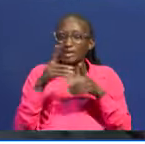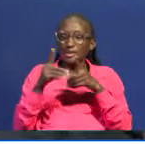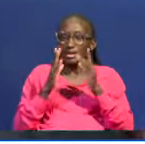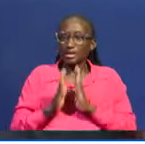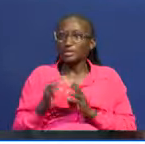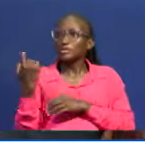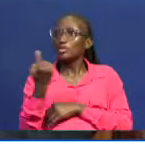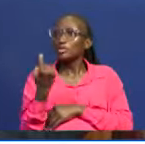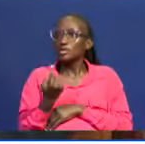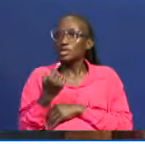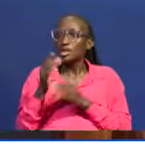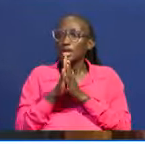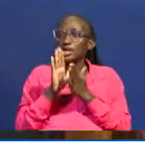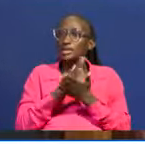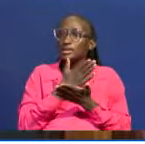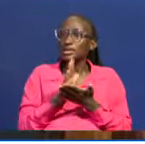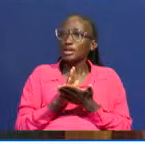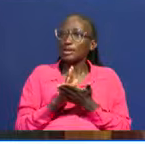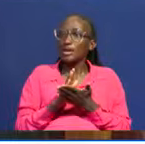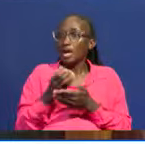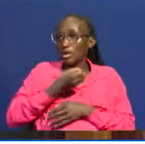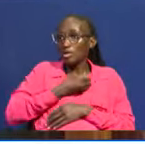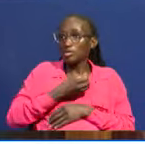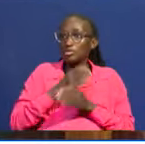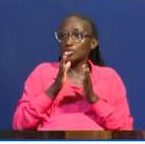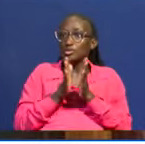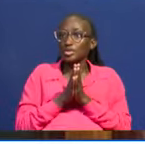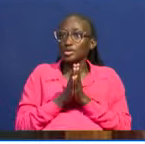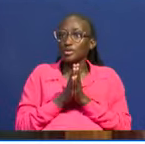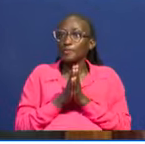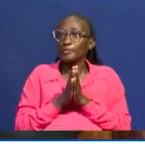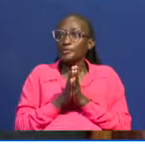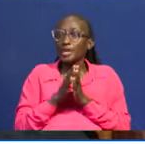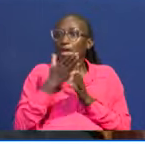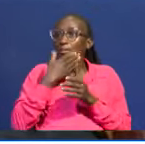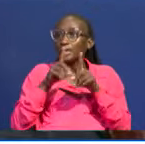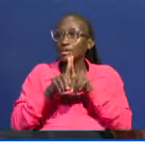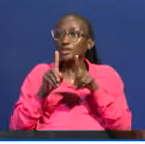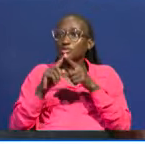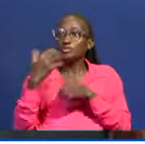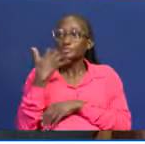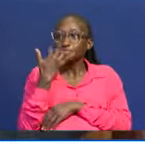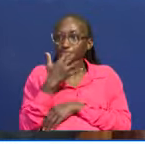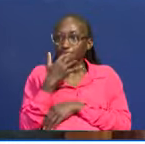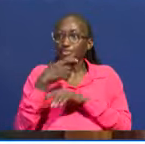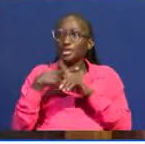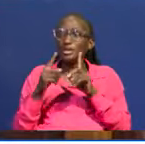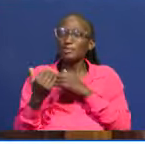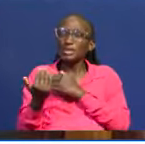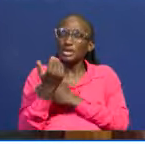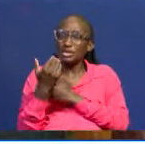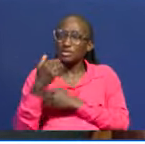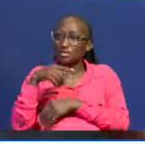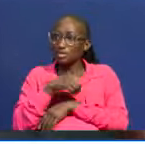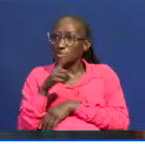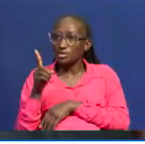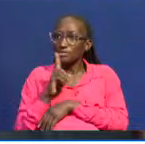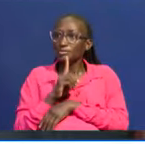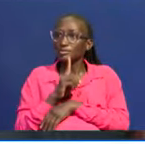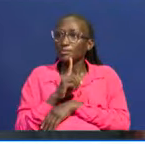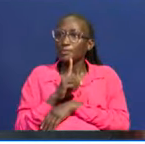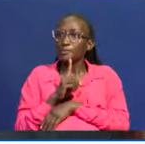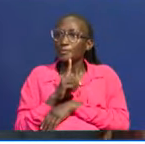directors, and that the shares are owned by the estate of the late Nderito Gachagua. But then you ask yourself, all of you